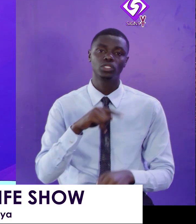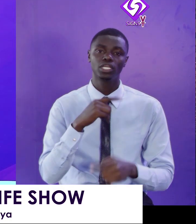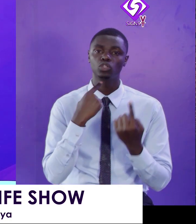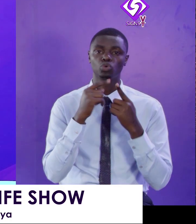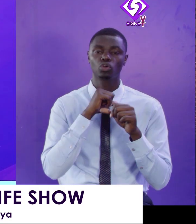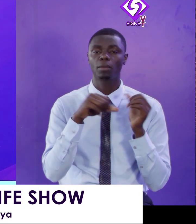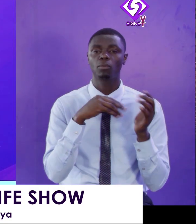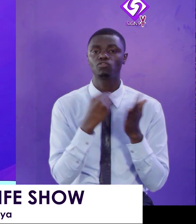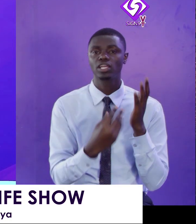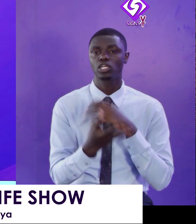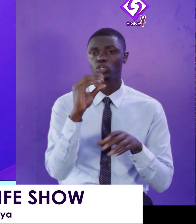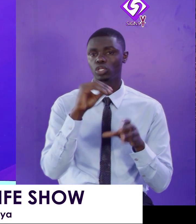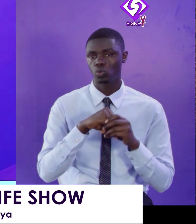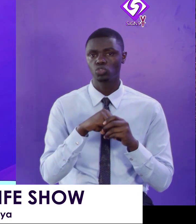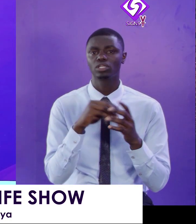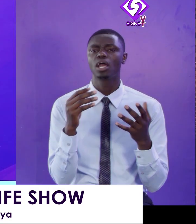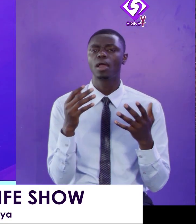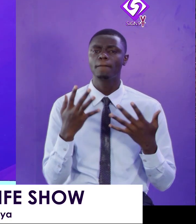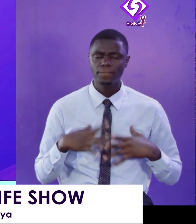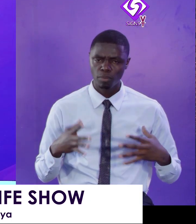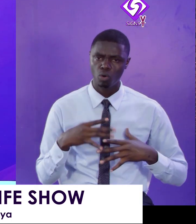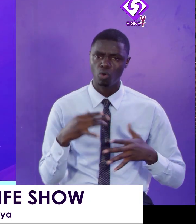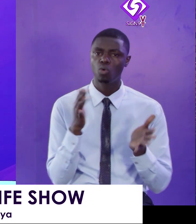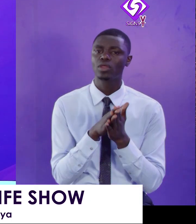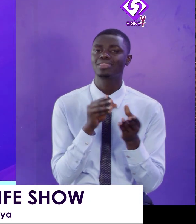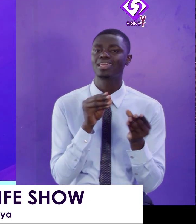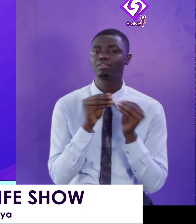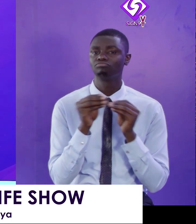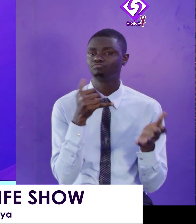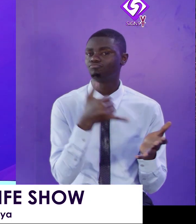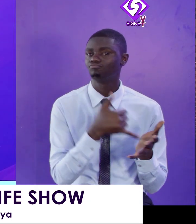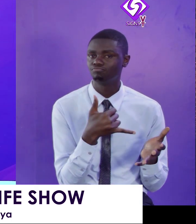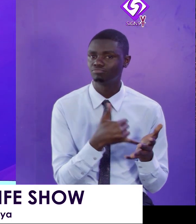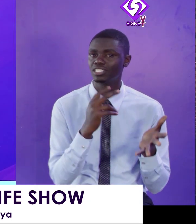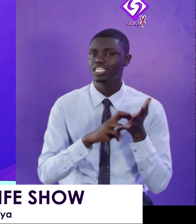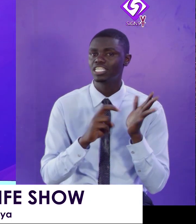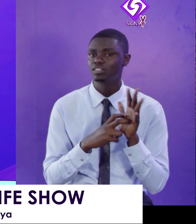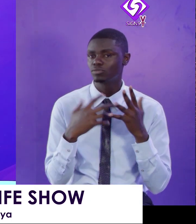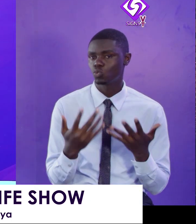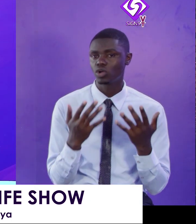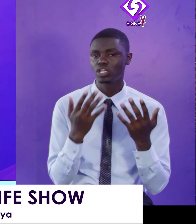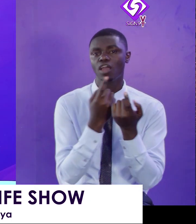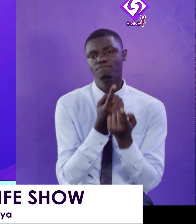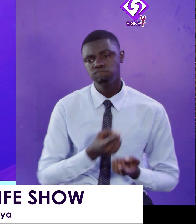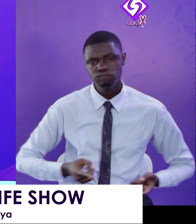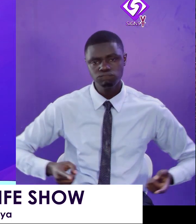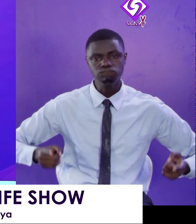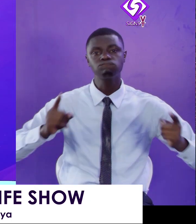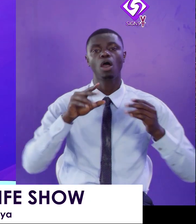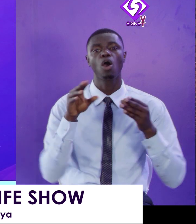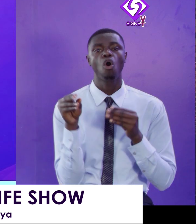inclusion, to everybody, including people with disabilities, it means that everyone has an opportunity to